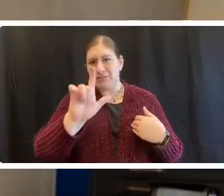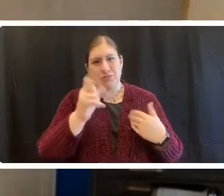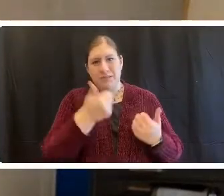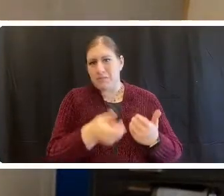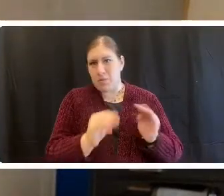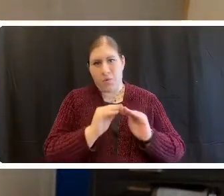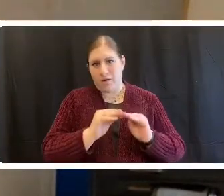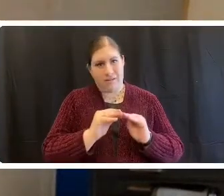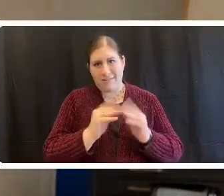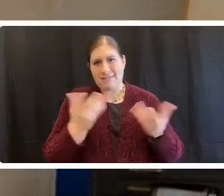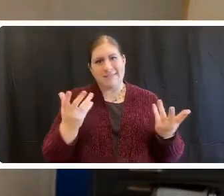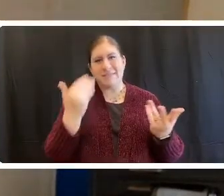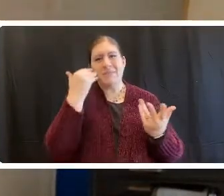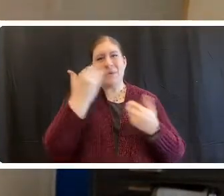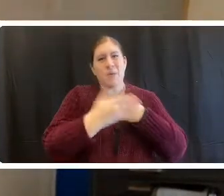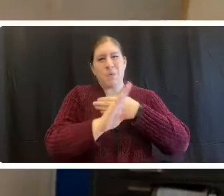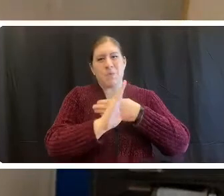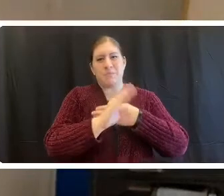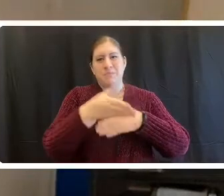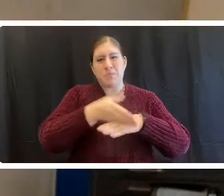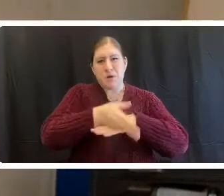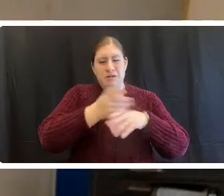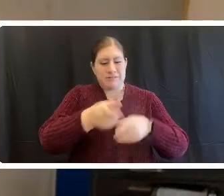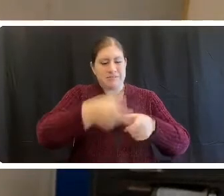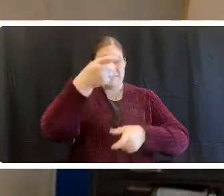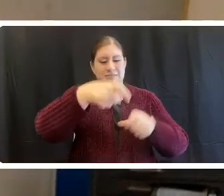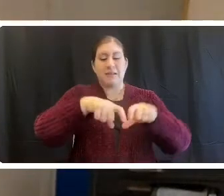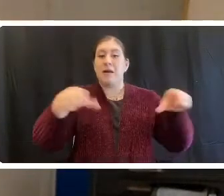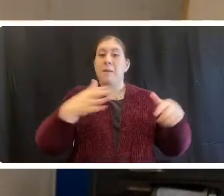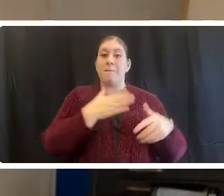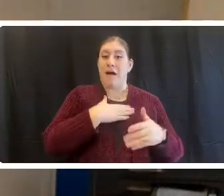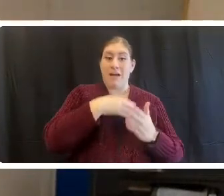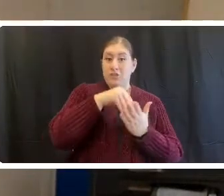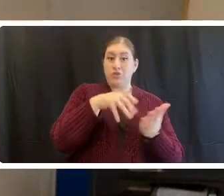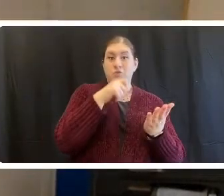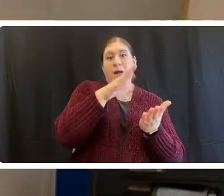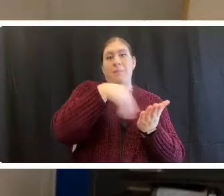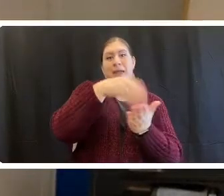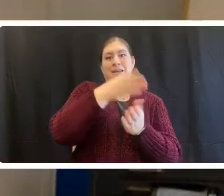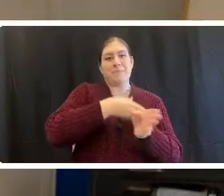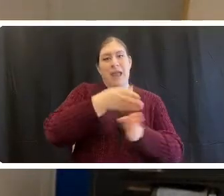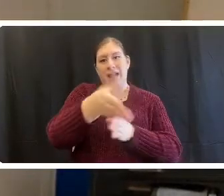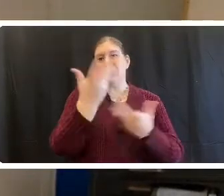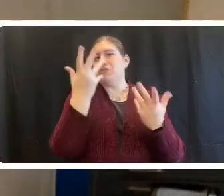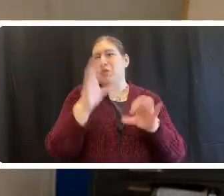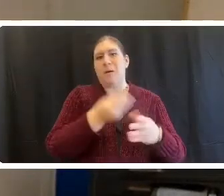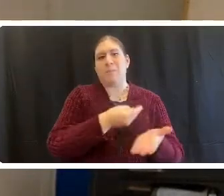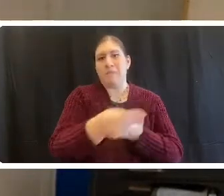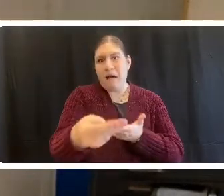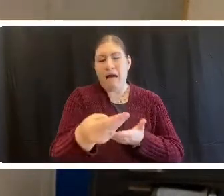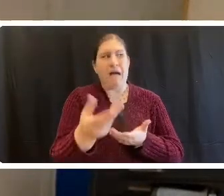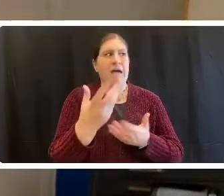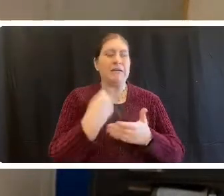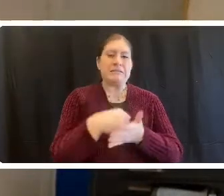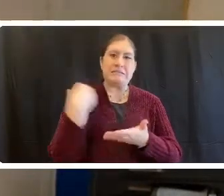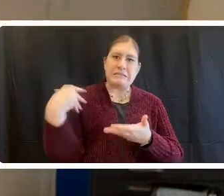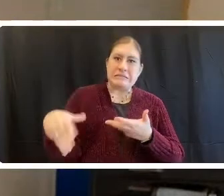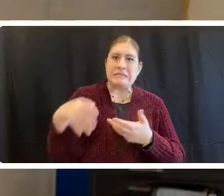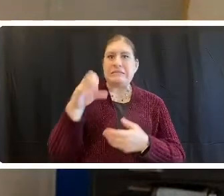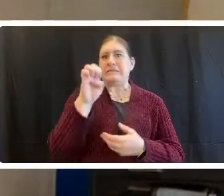Ah, And many of my students are not necessarily painting majors, so they probably don't want to invest long term in an